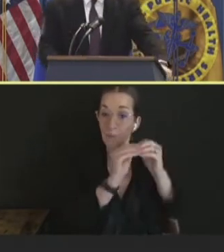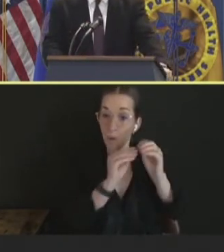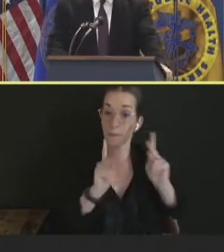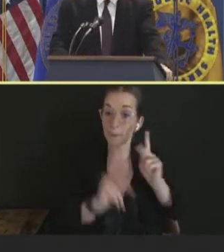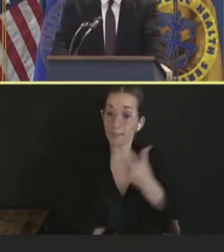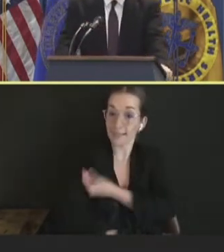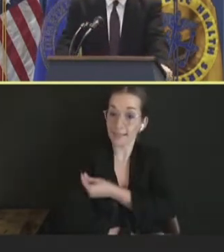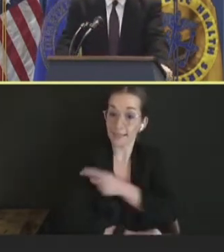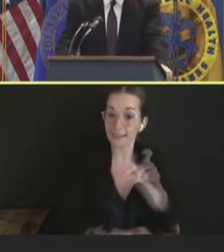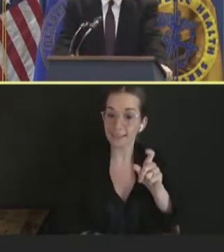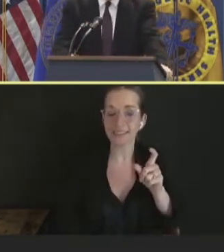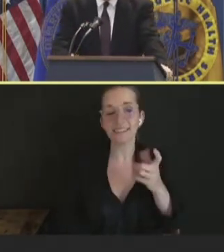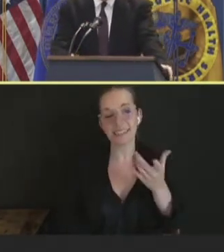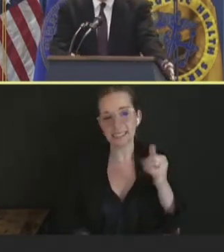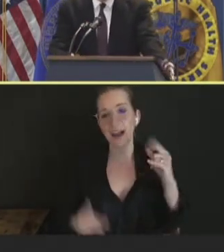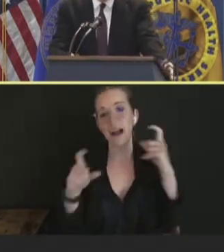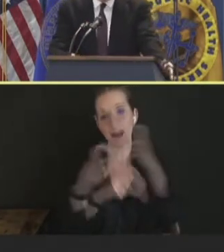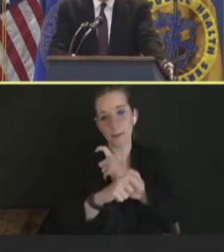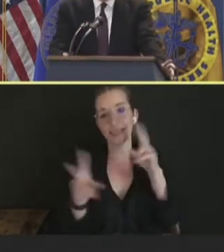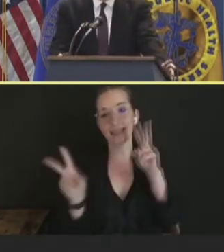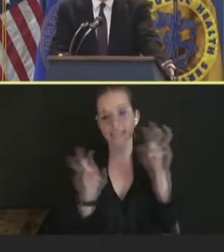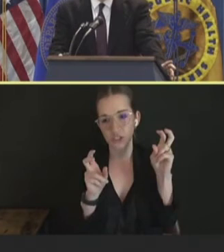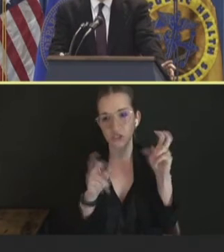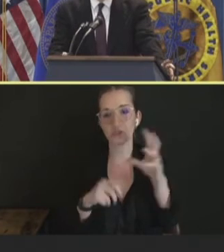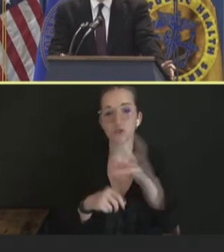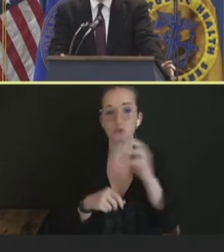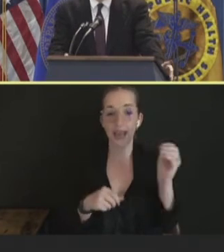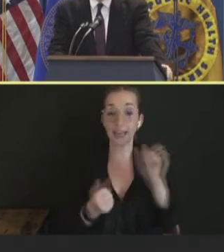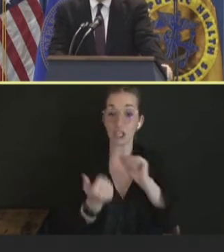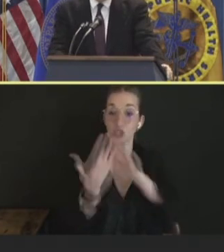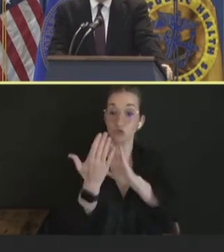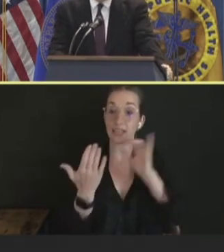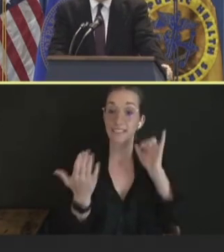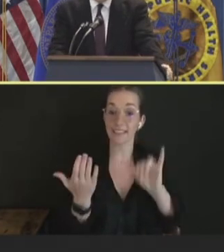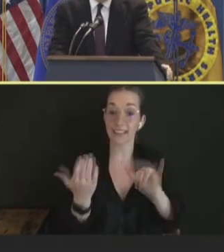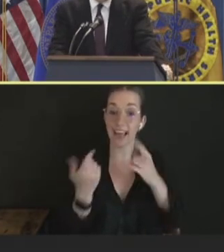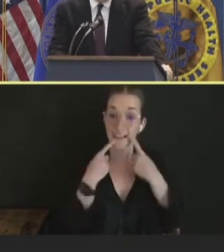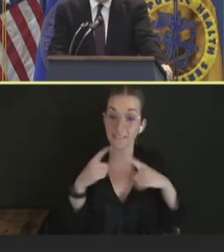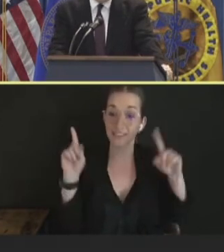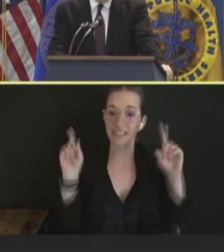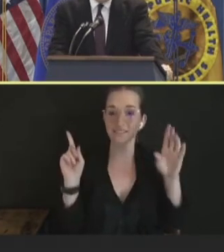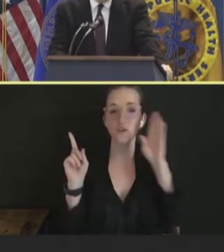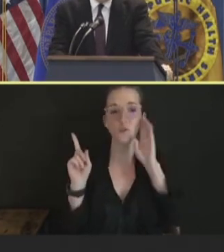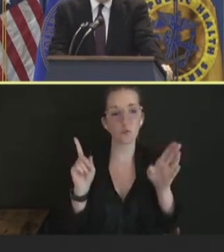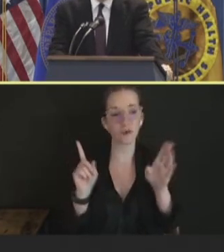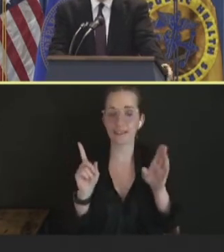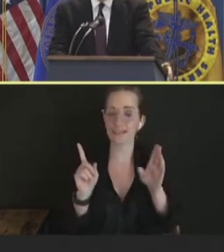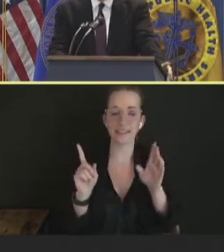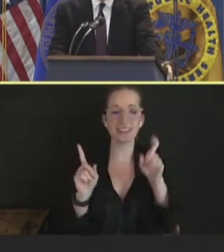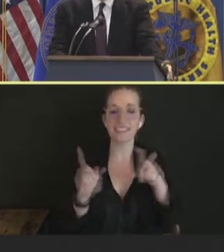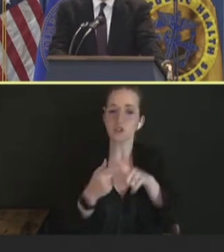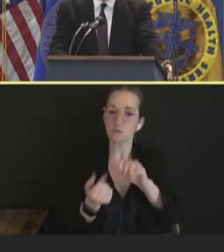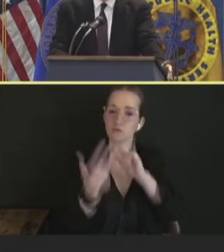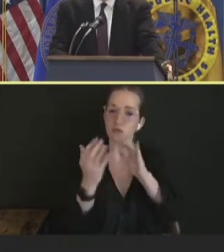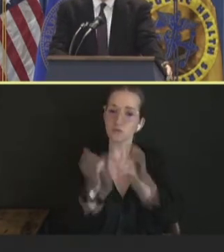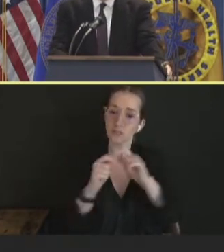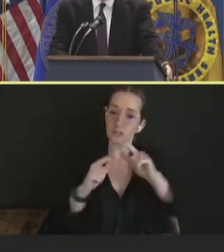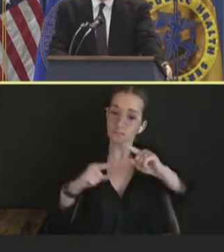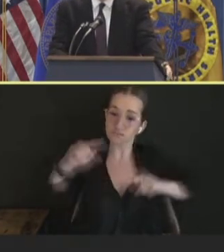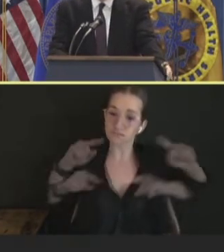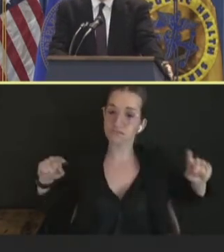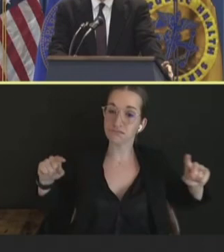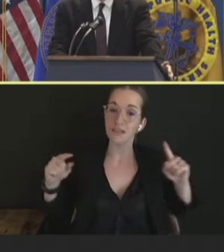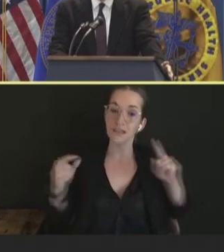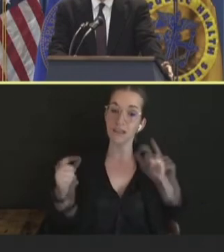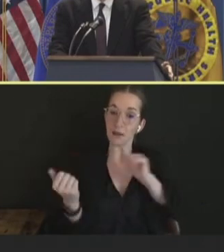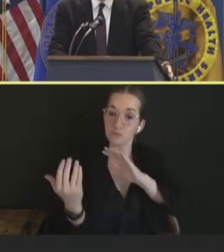it effectively is going to involve the use of a really diverse set of strategies and solutions, and is going to